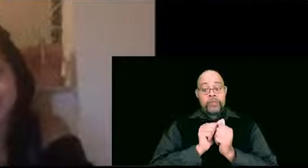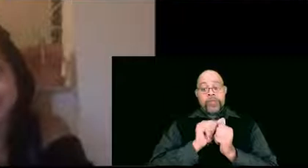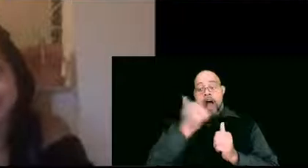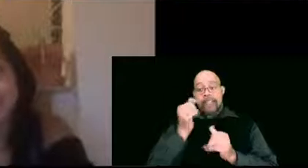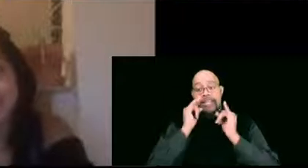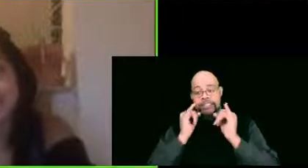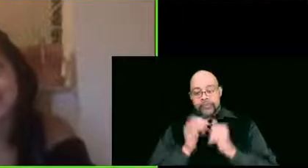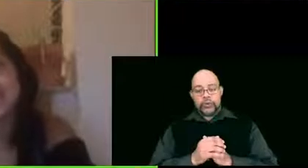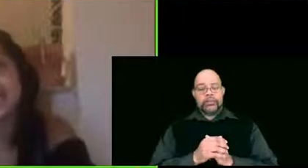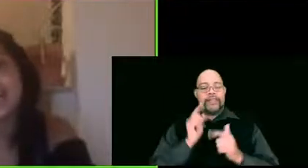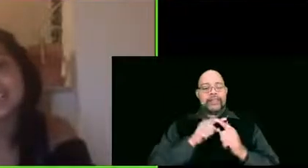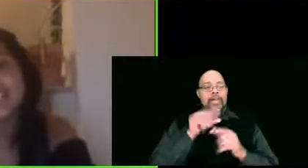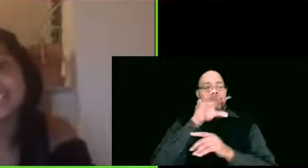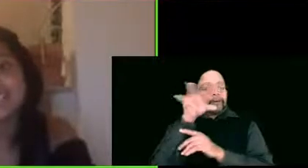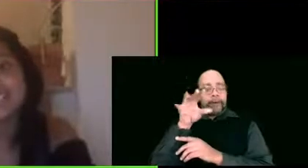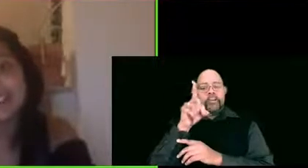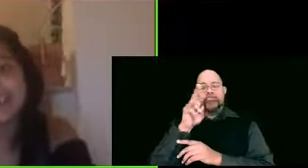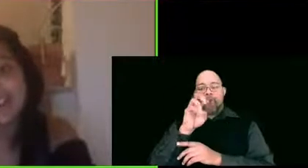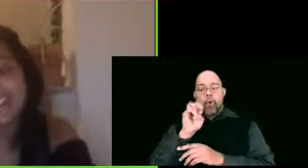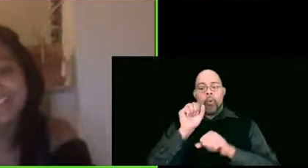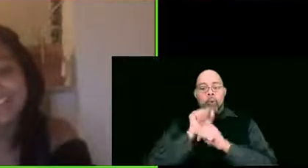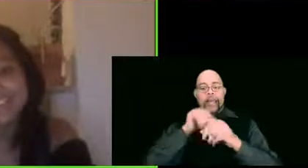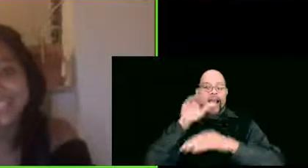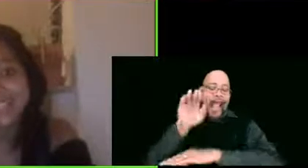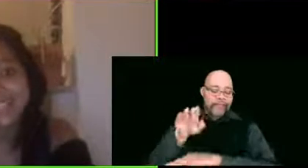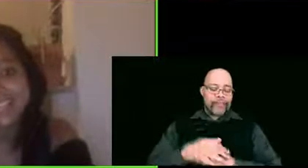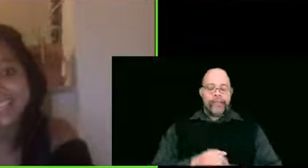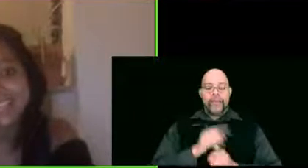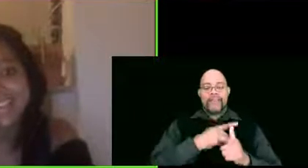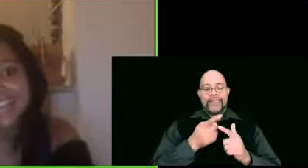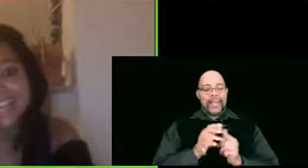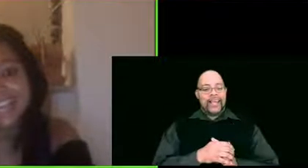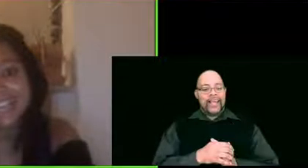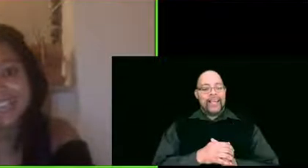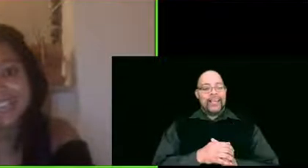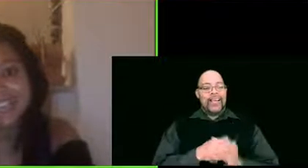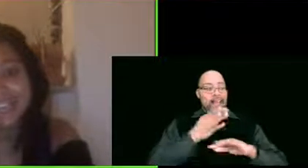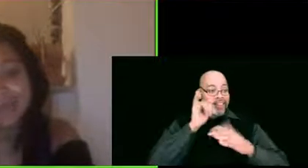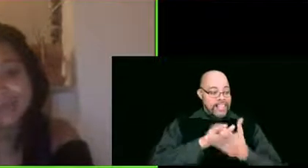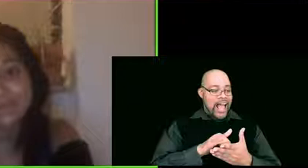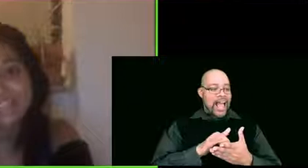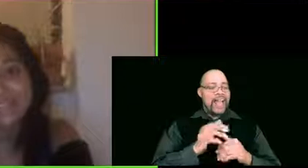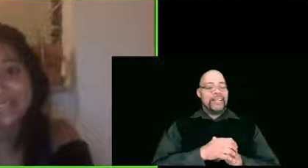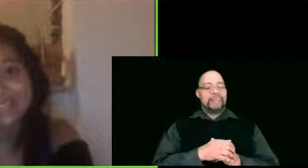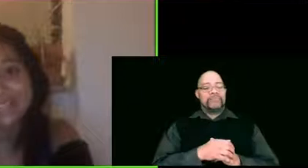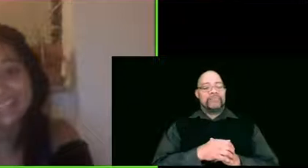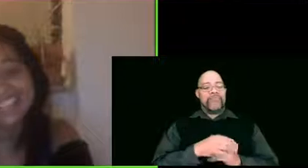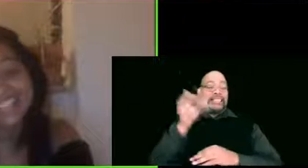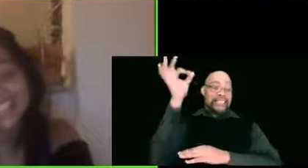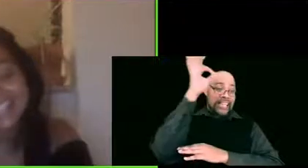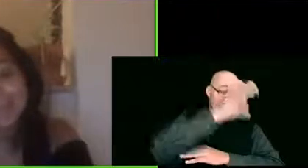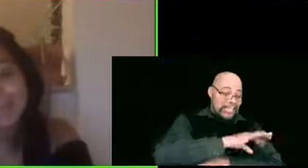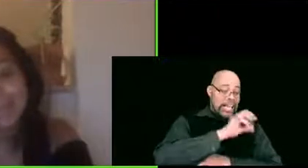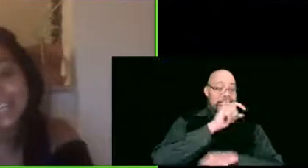all of the other interview aspect. Then shooting drone work in the afternoon. And then on that one, we would then also do